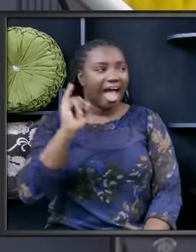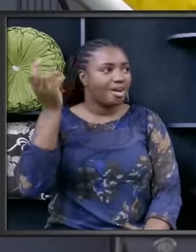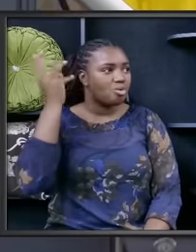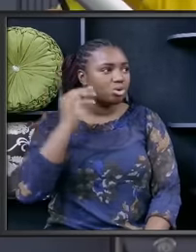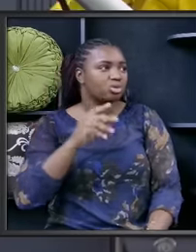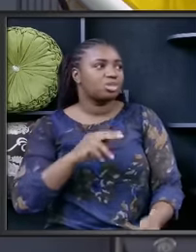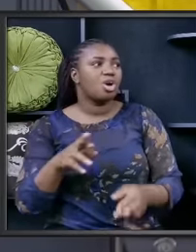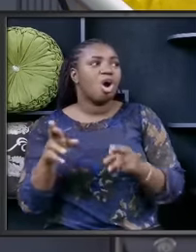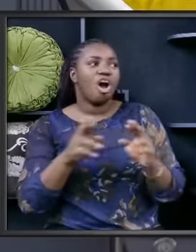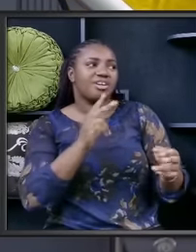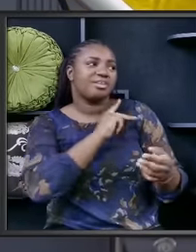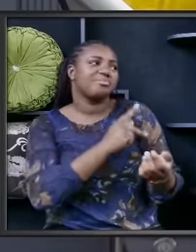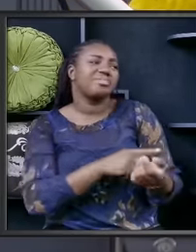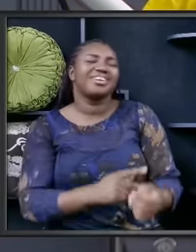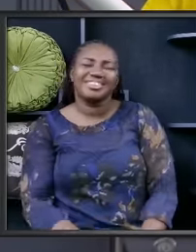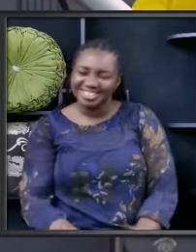You, it be like, say, you be like...